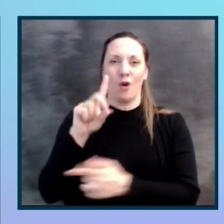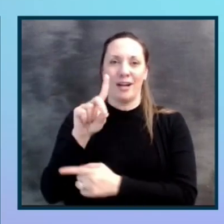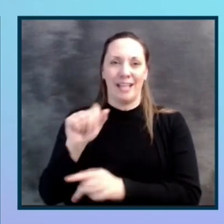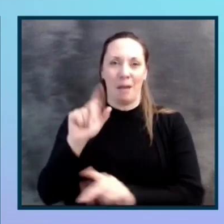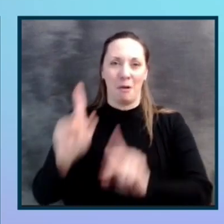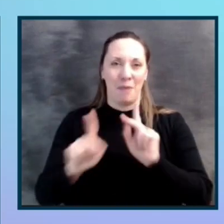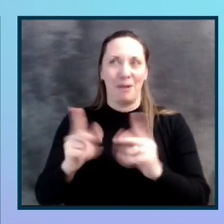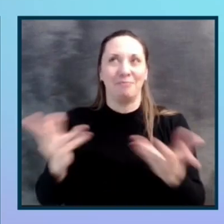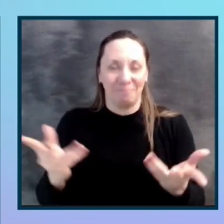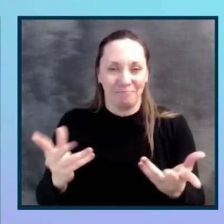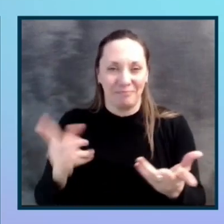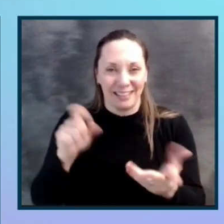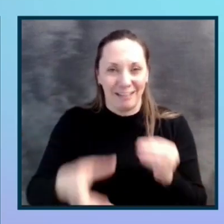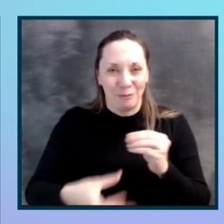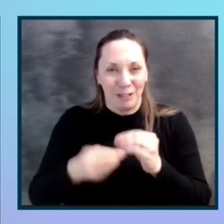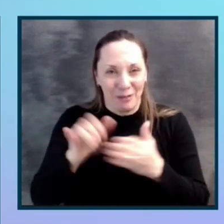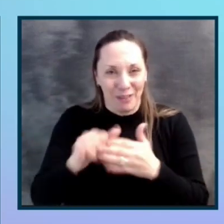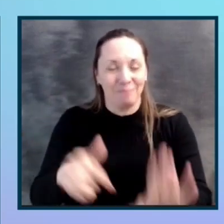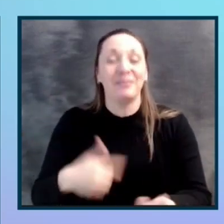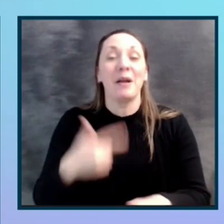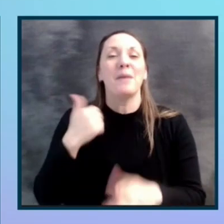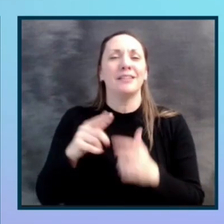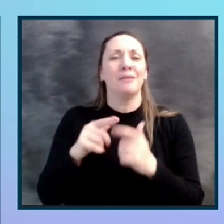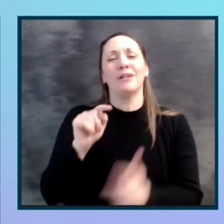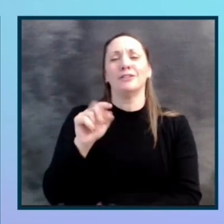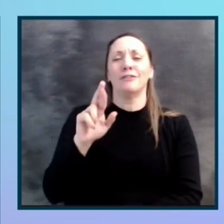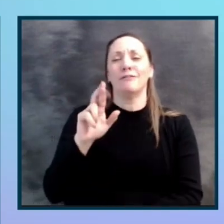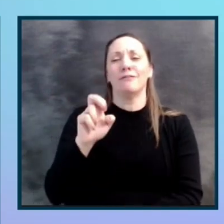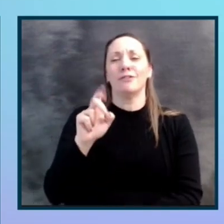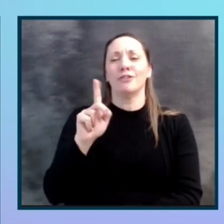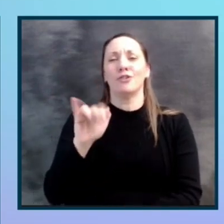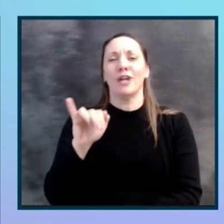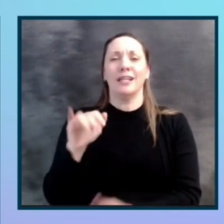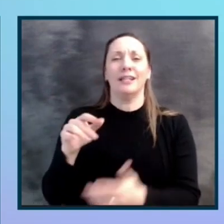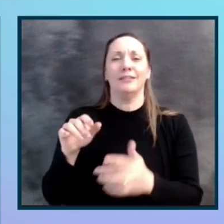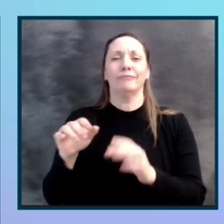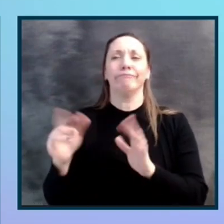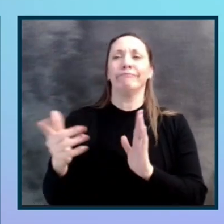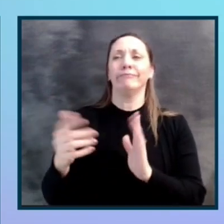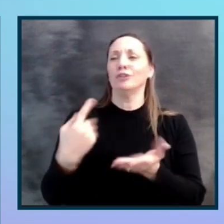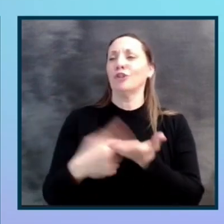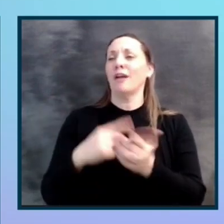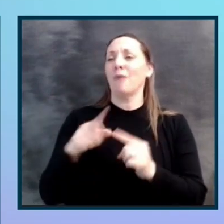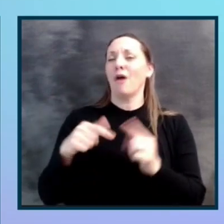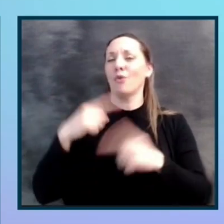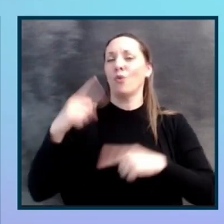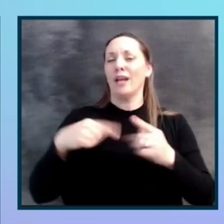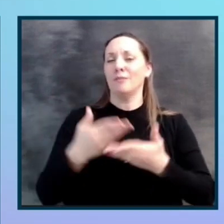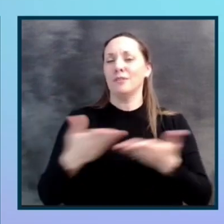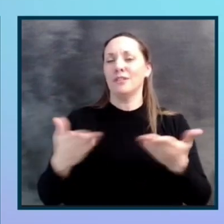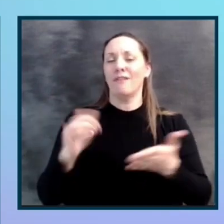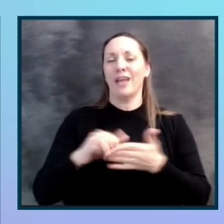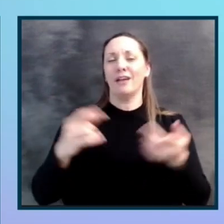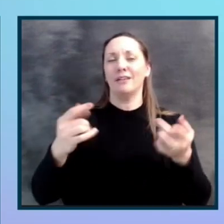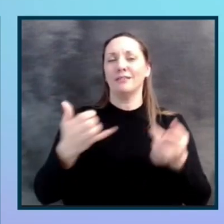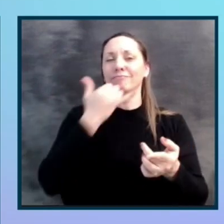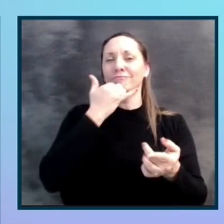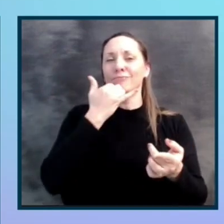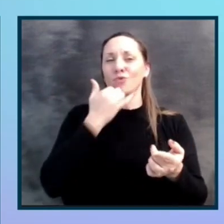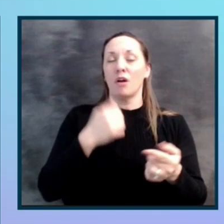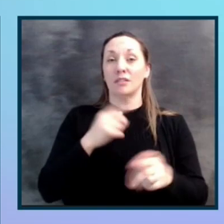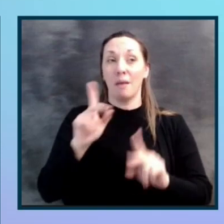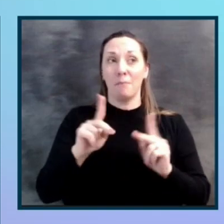But it's just like a bunch of Trekkies talking about all the random stuff that goes wrong, and people will screw